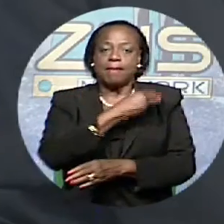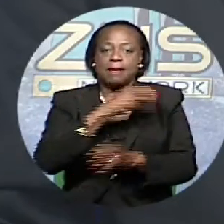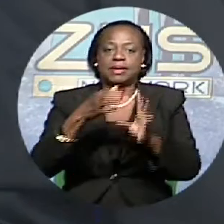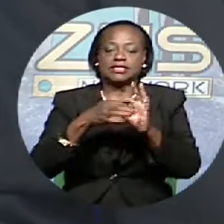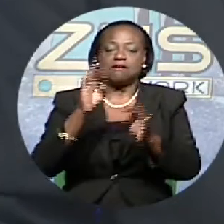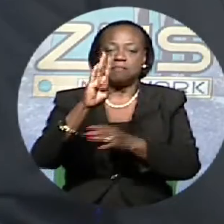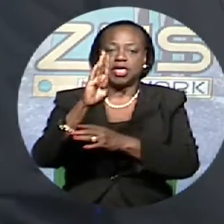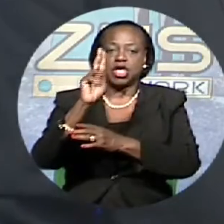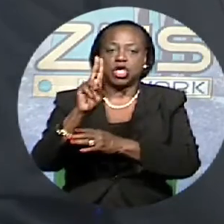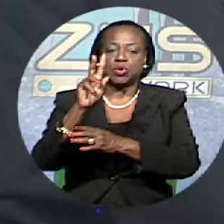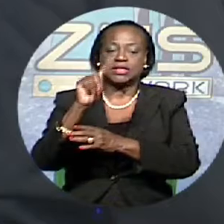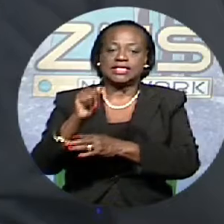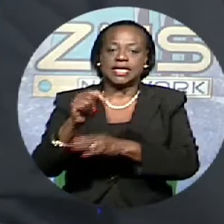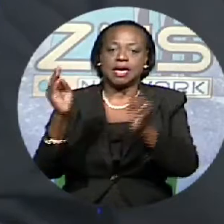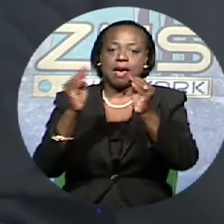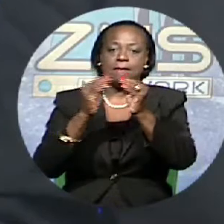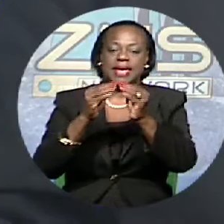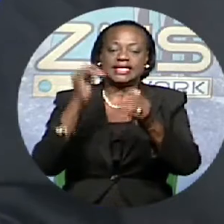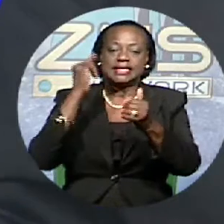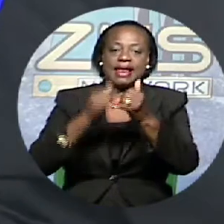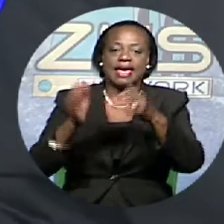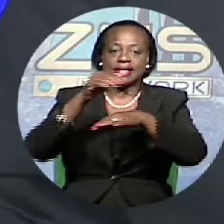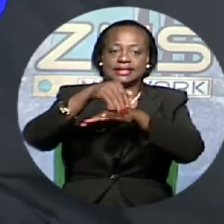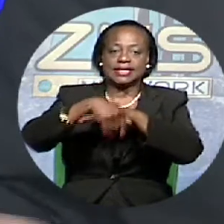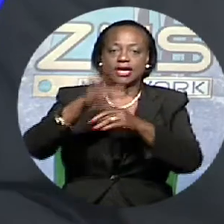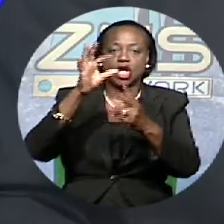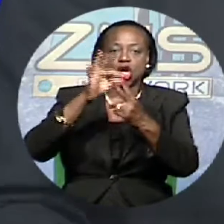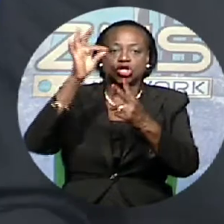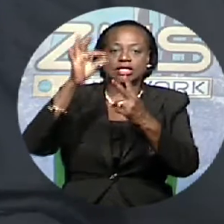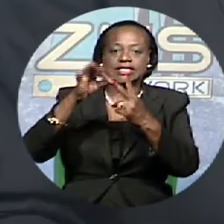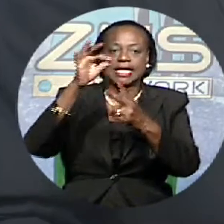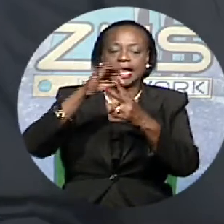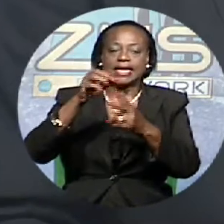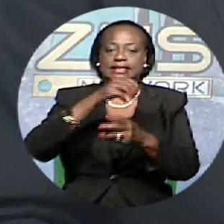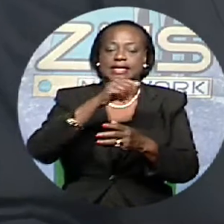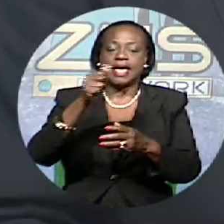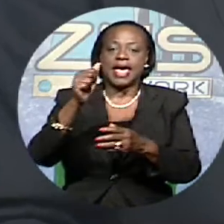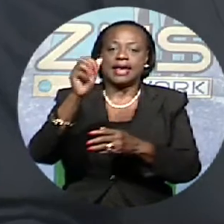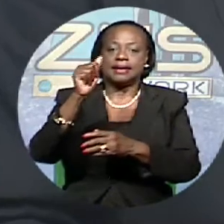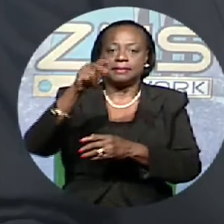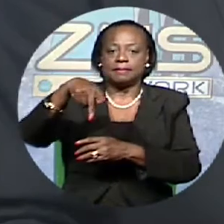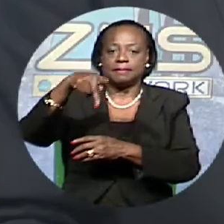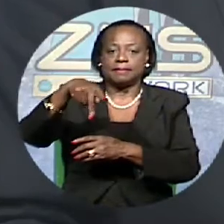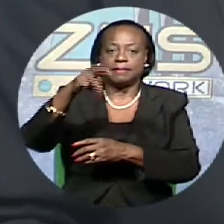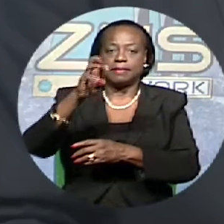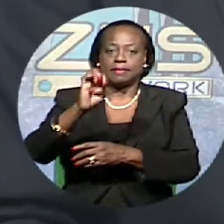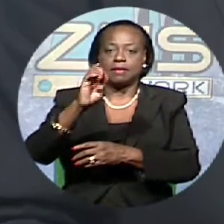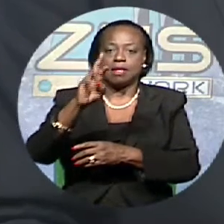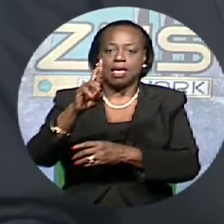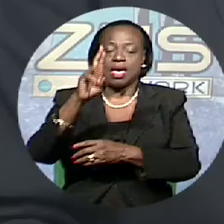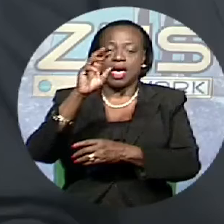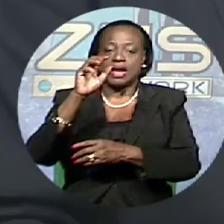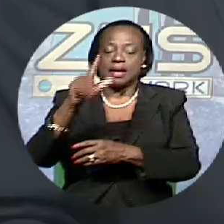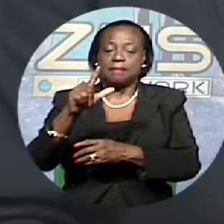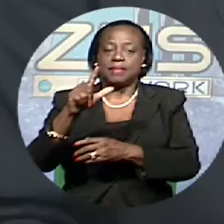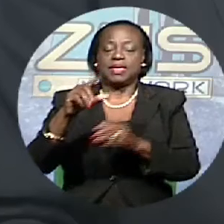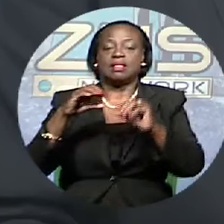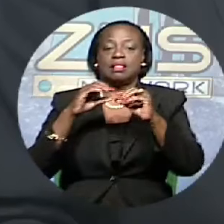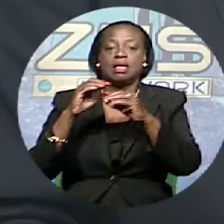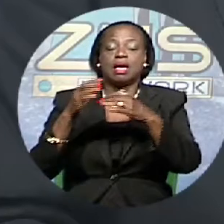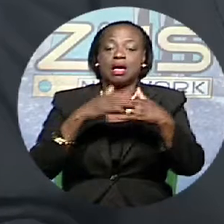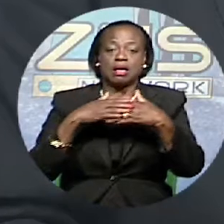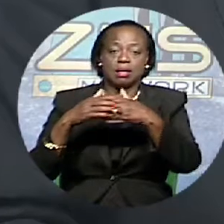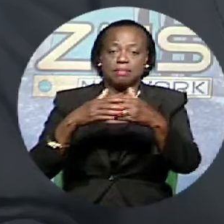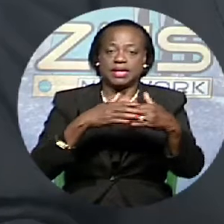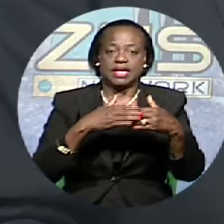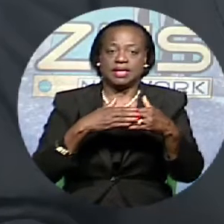night to elect an appeals committee that would decide if the 6-month suspension of President Belinda Wilson and 3-month suspension of Treasurer